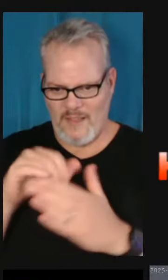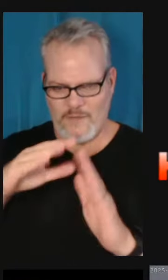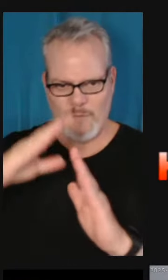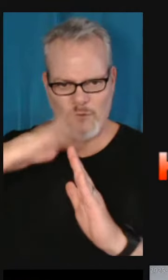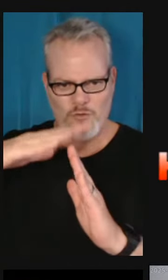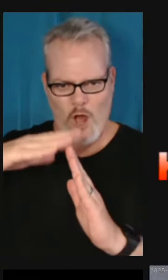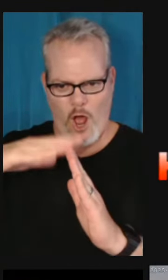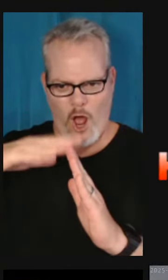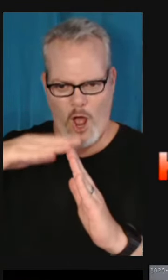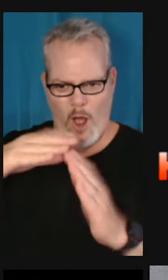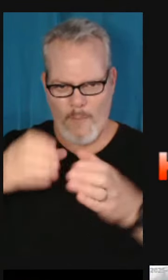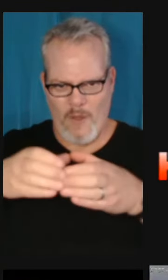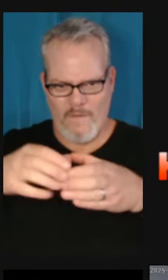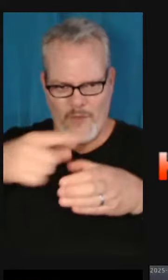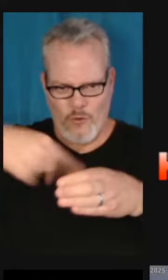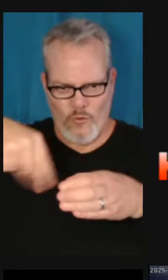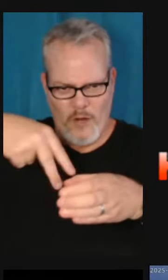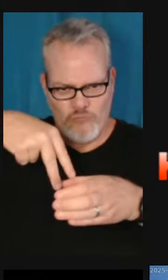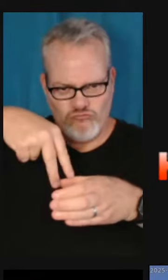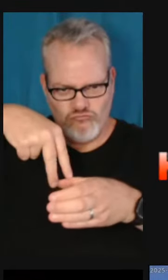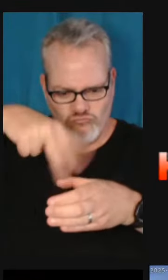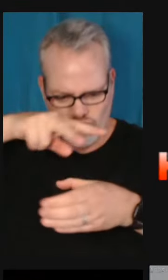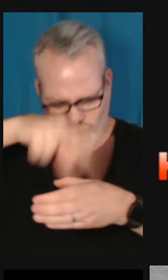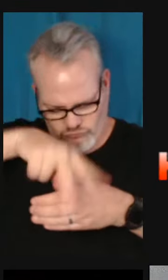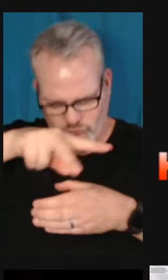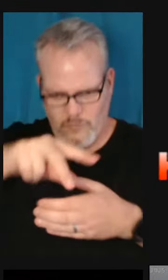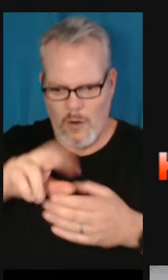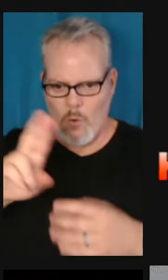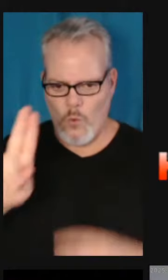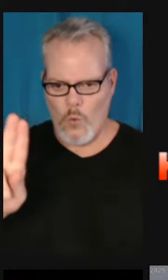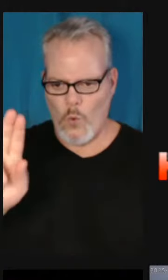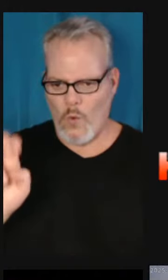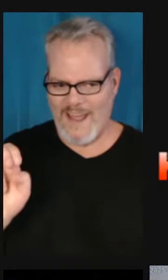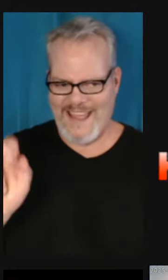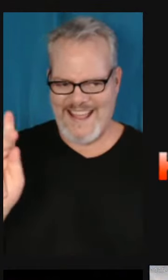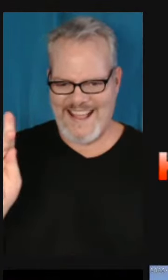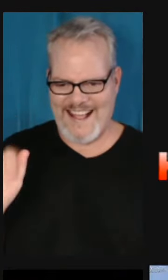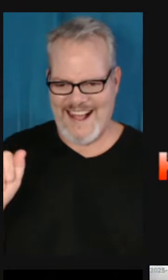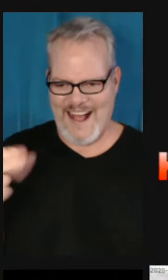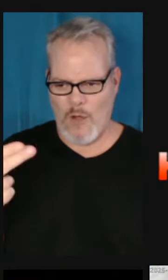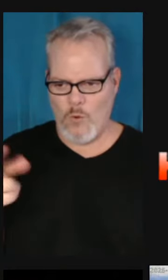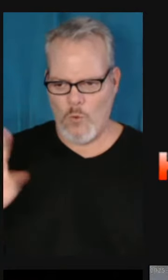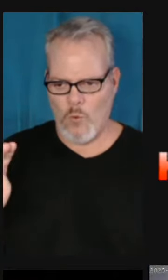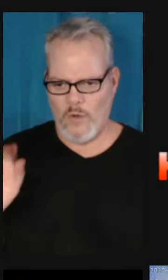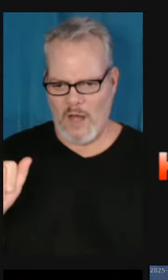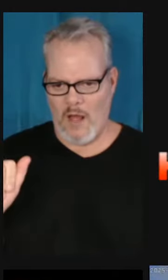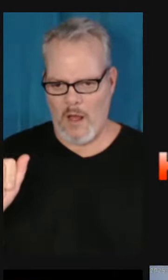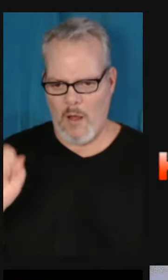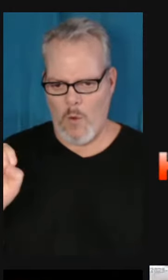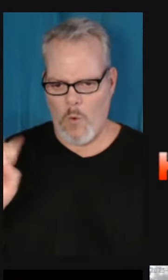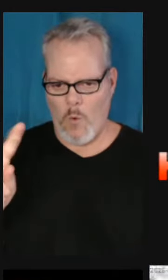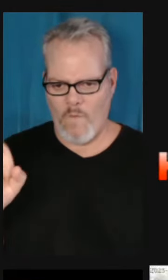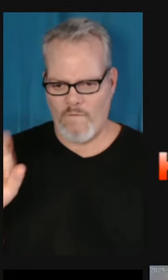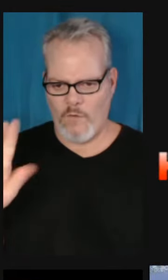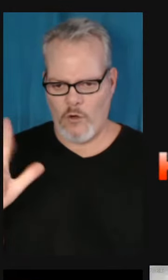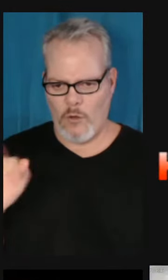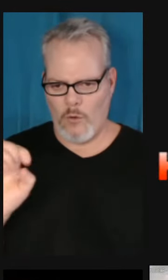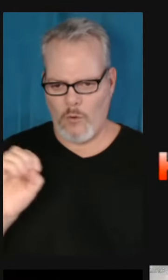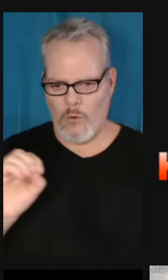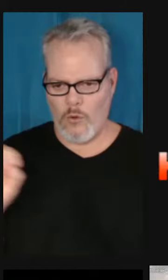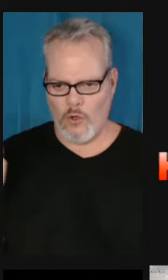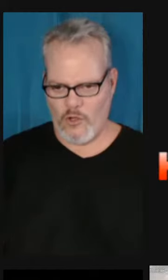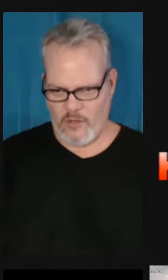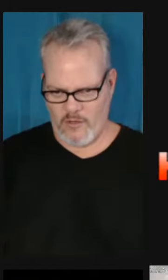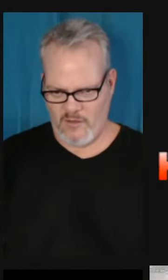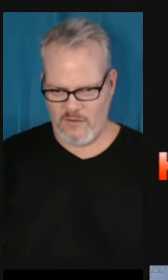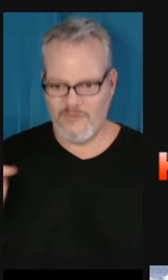the crater with a Huna overlook, former site of the museum. And similarly, you can see most of the time the